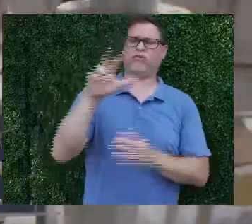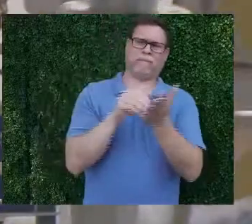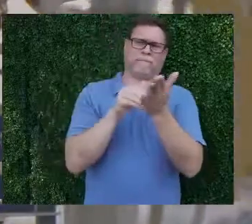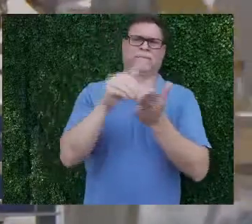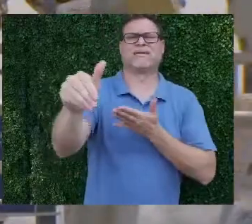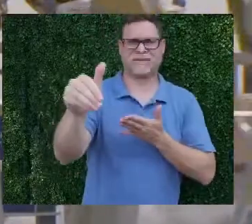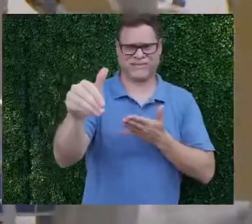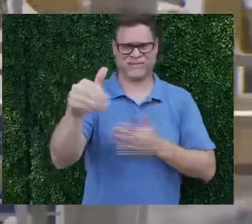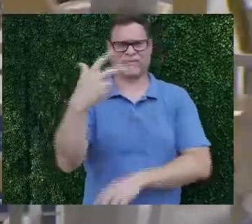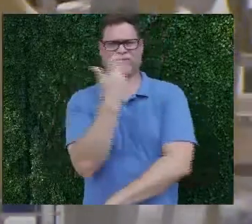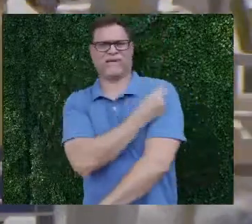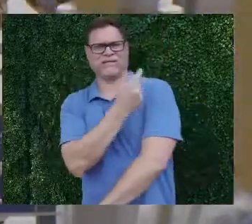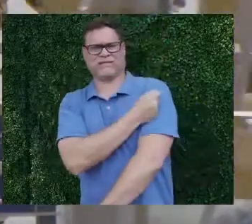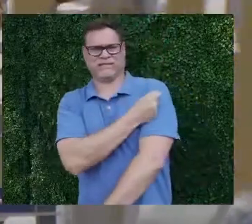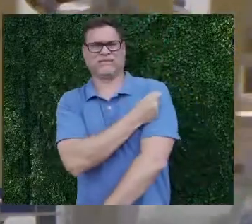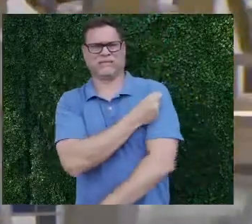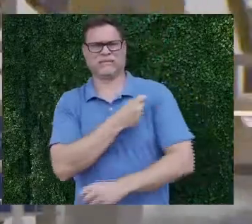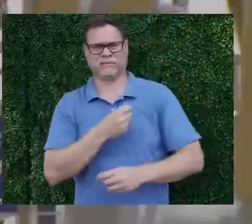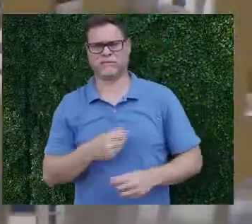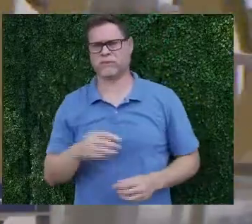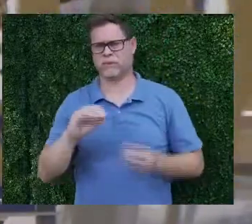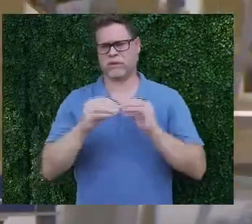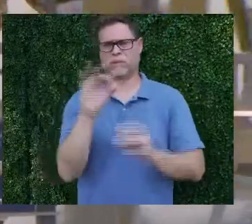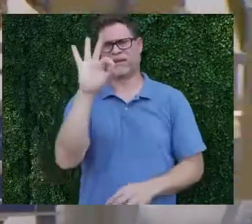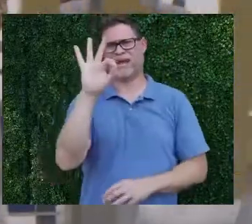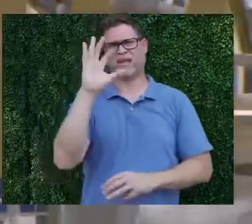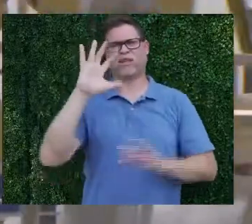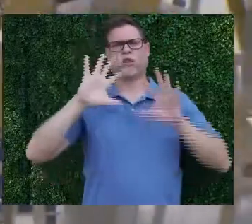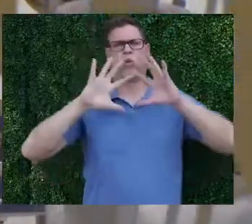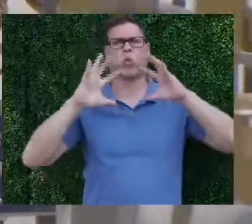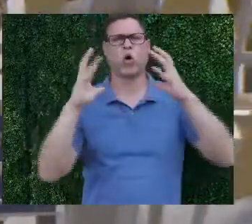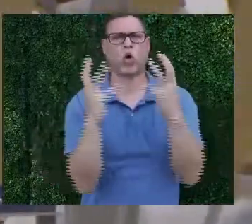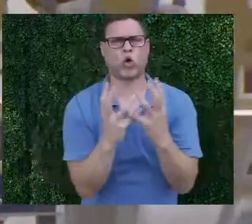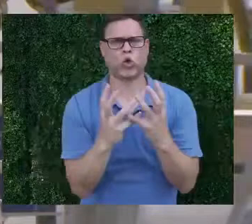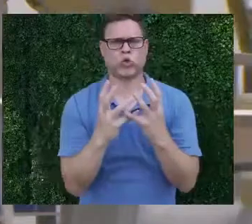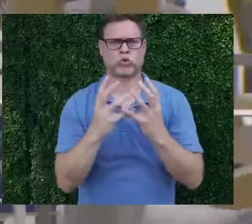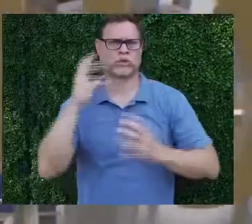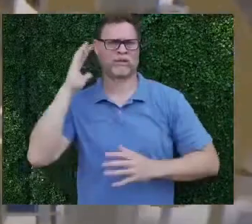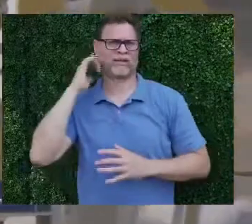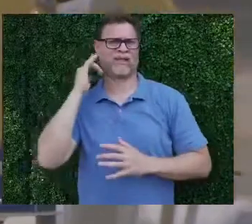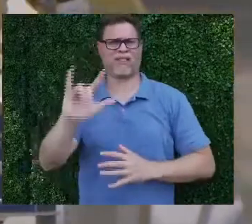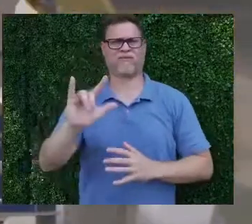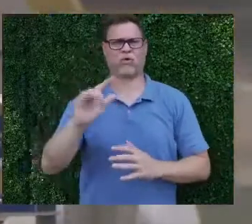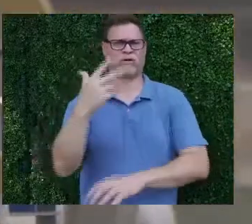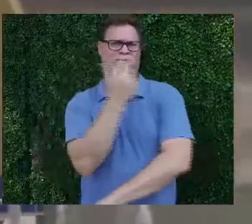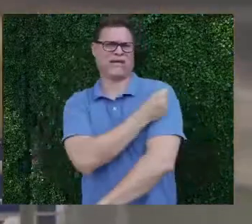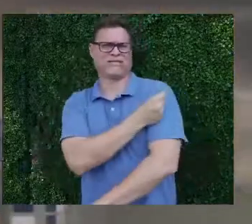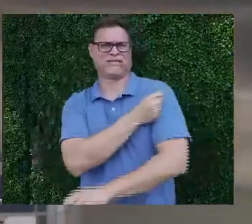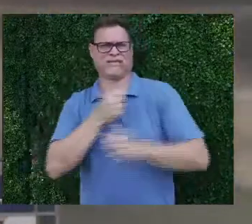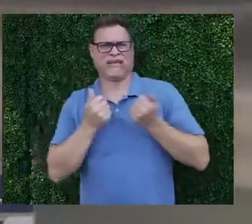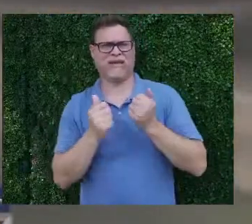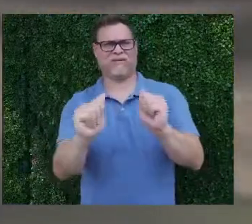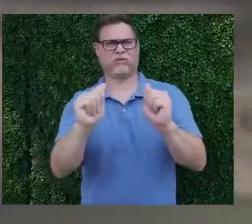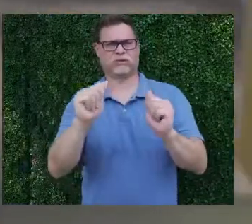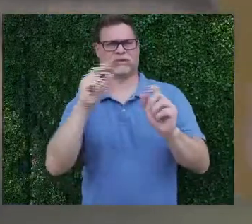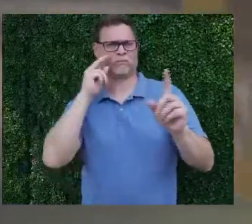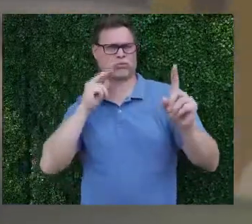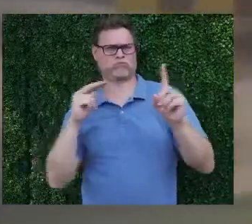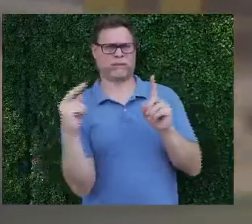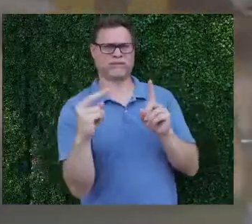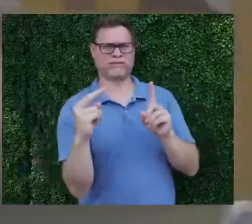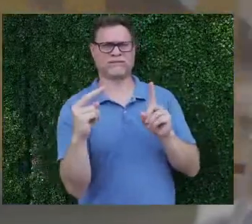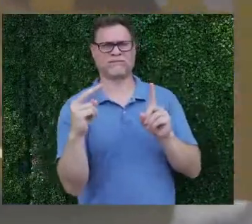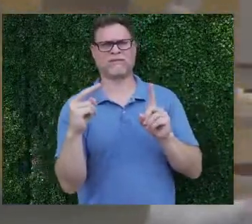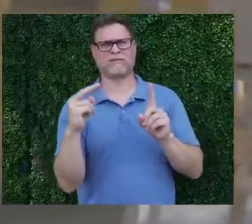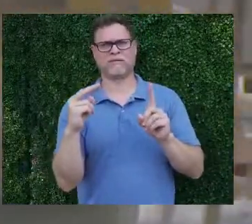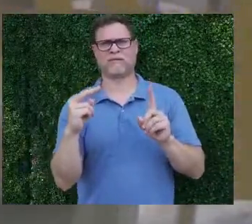million vaccine doses. Number 9 in the world if you put California's vaccine efforts in perspective. And I say all